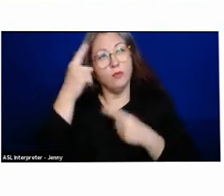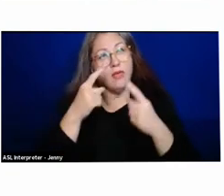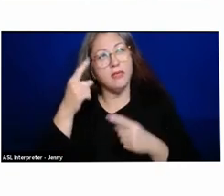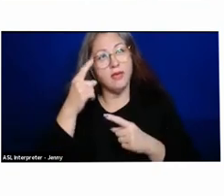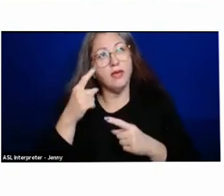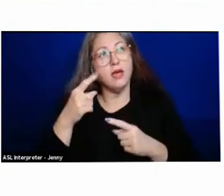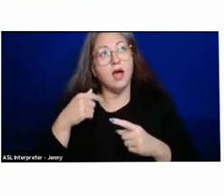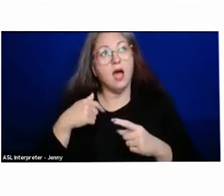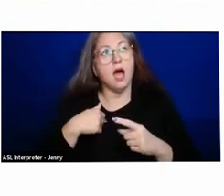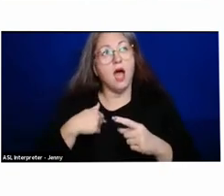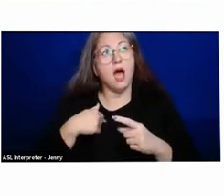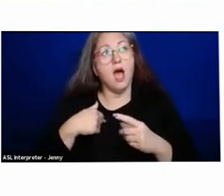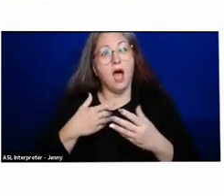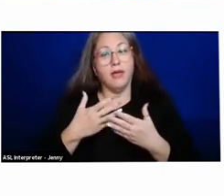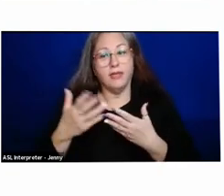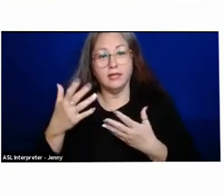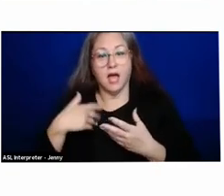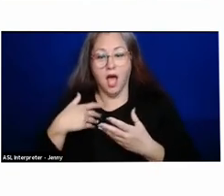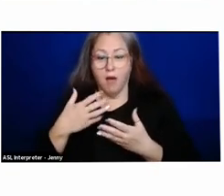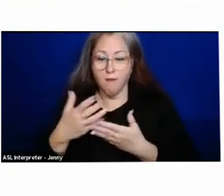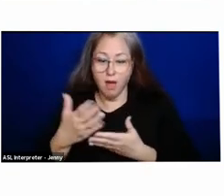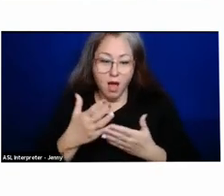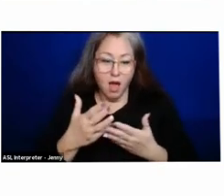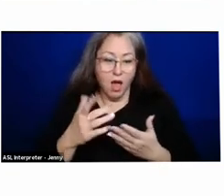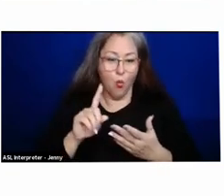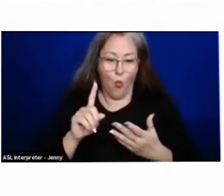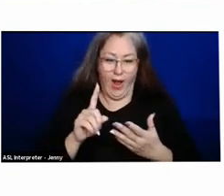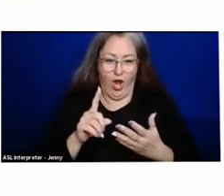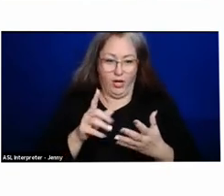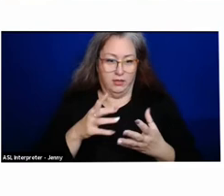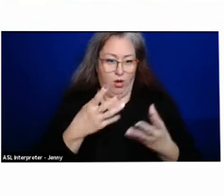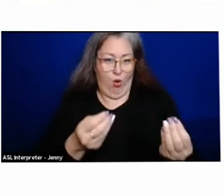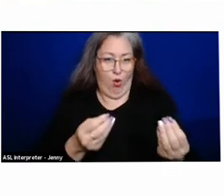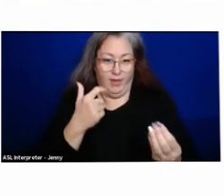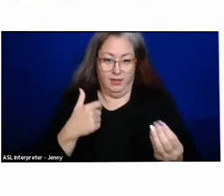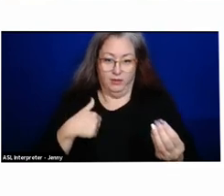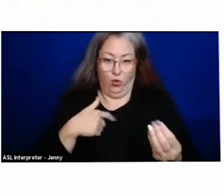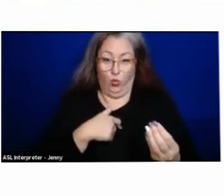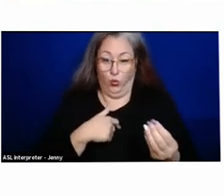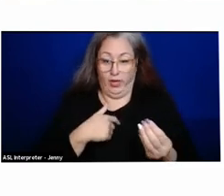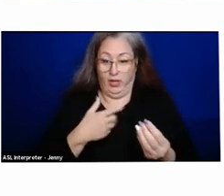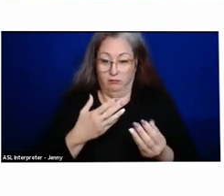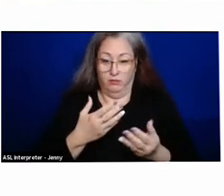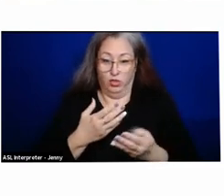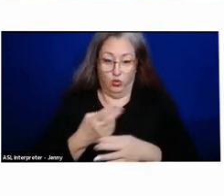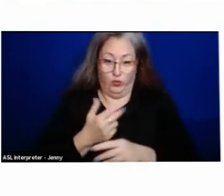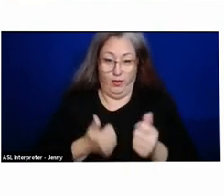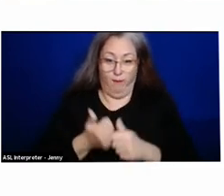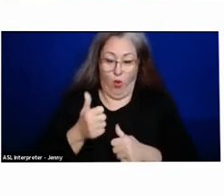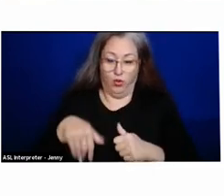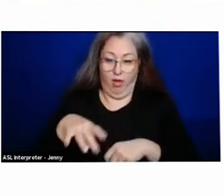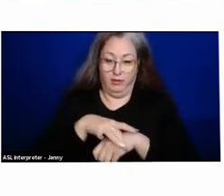the things you consume ending up, because you are the ones who are consuming most on this planet and polluting this planet the